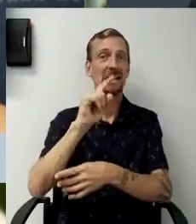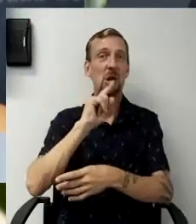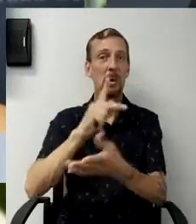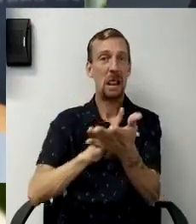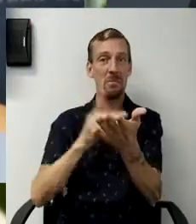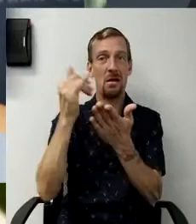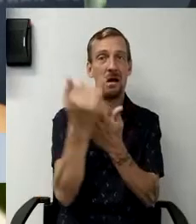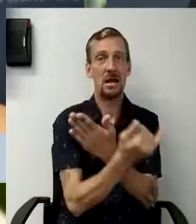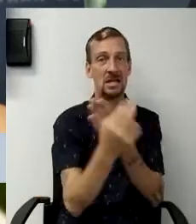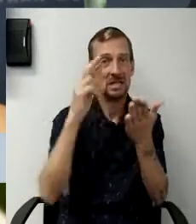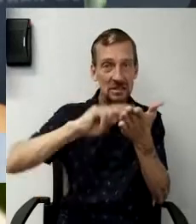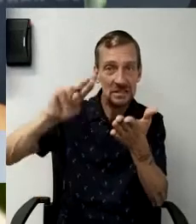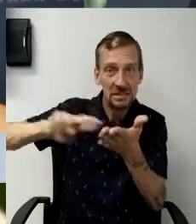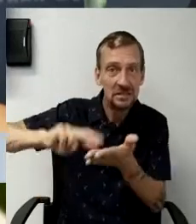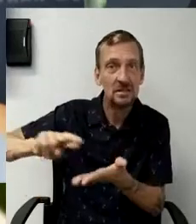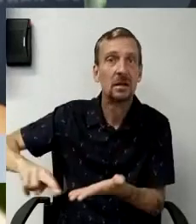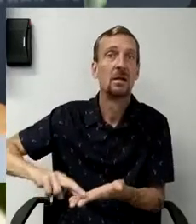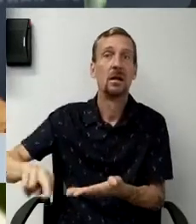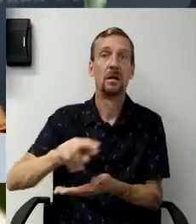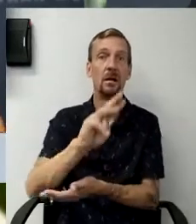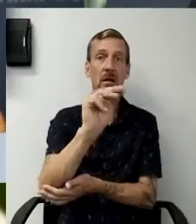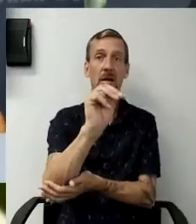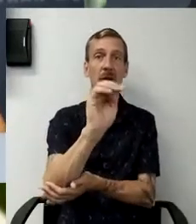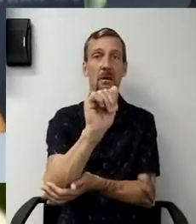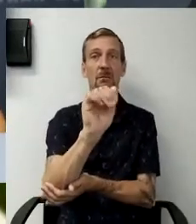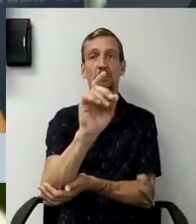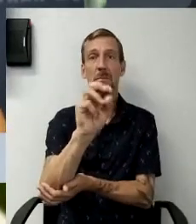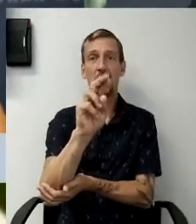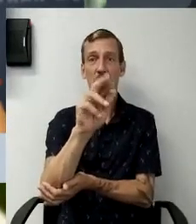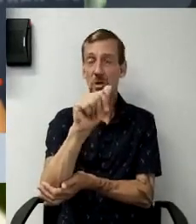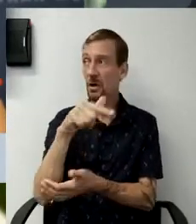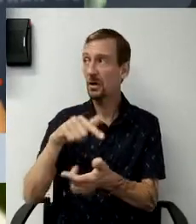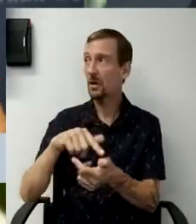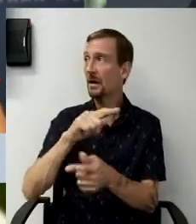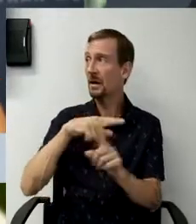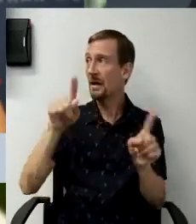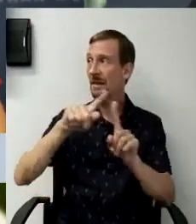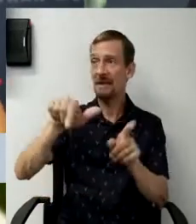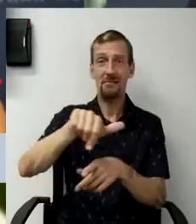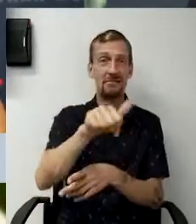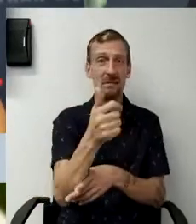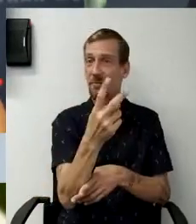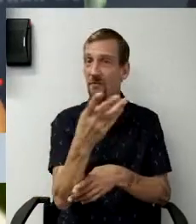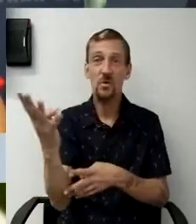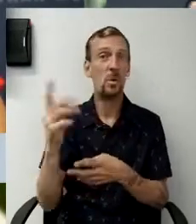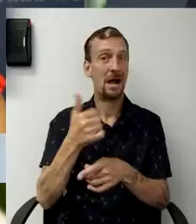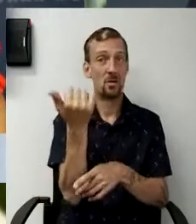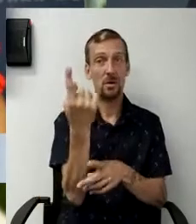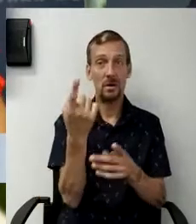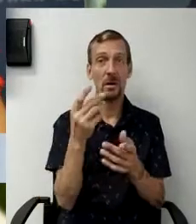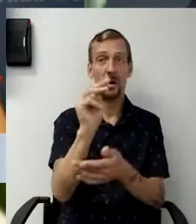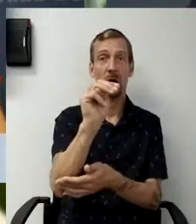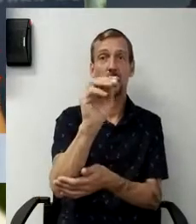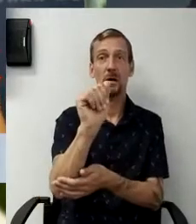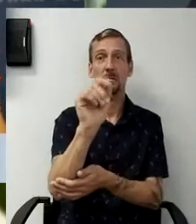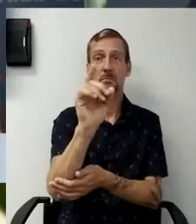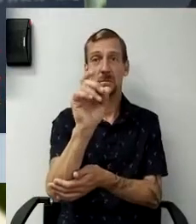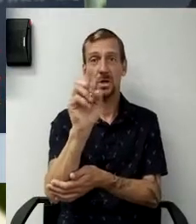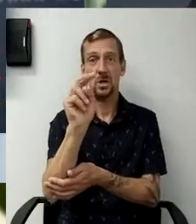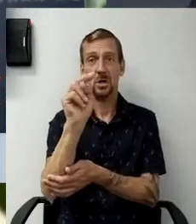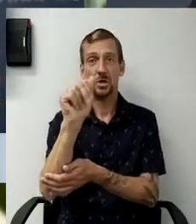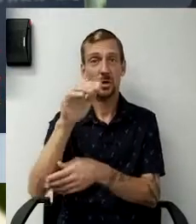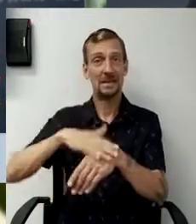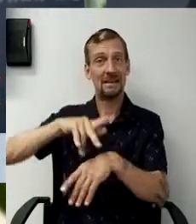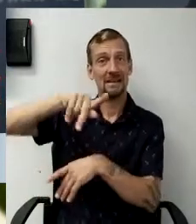pursued right now. Moderna being one of them. AstraZeneca, I think, is another. Moderna is in its